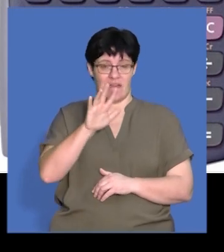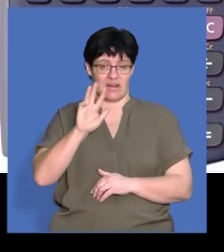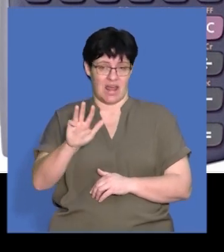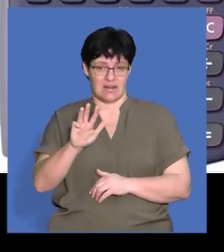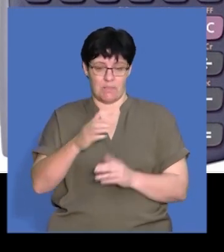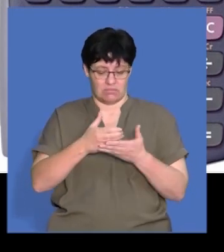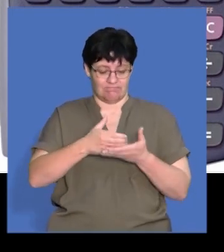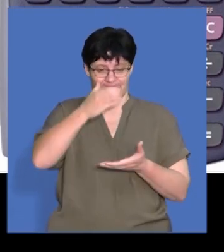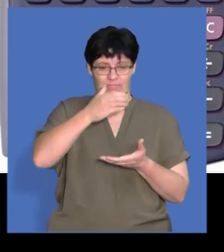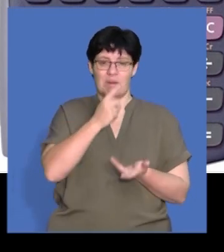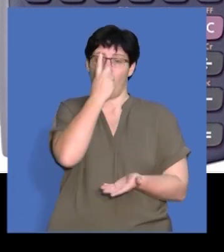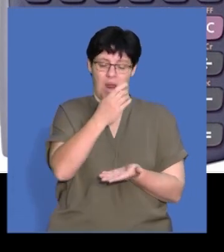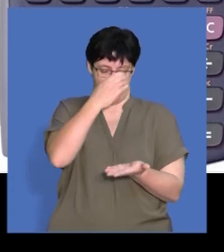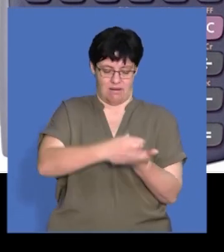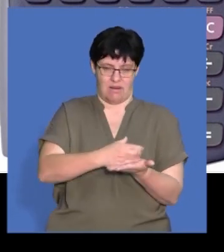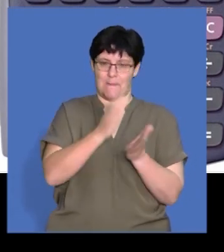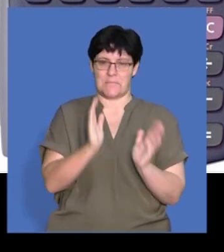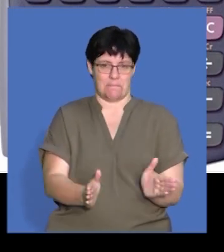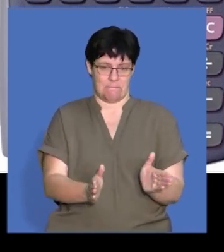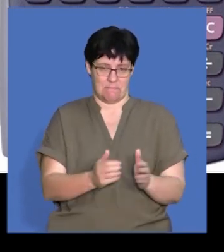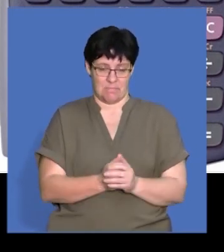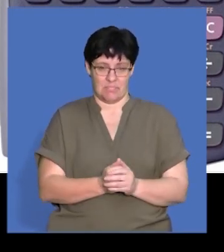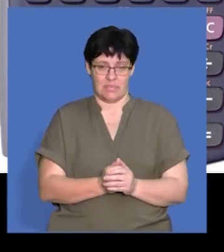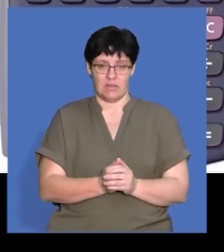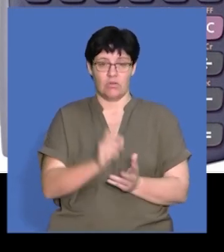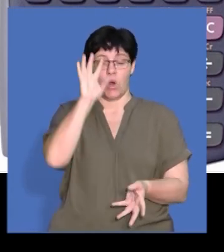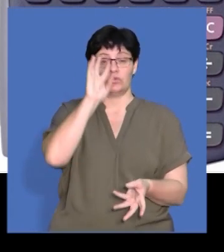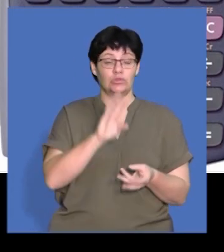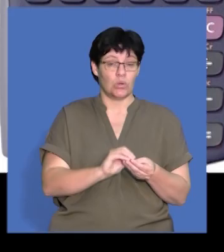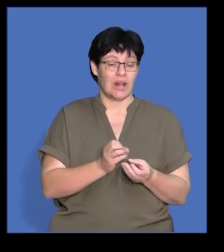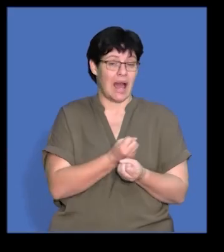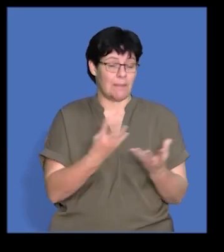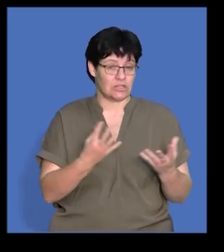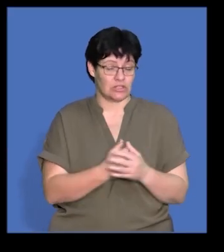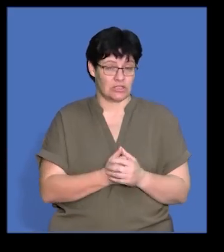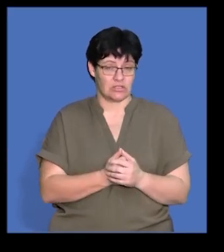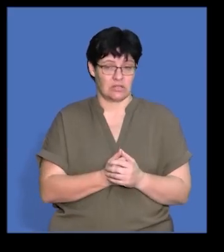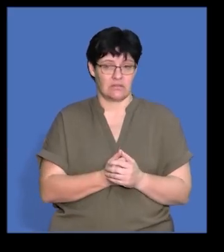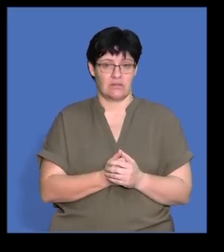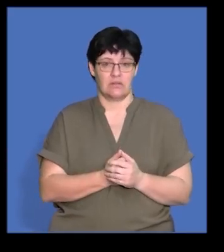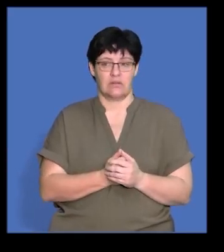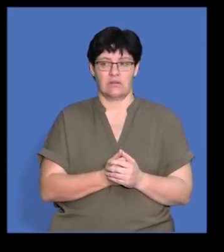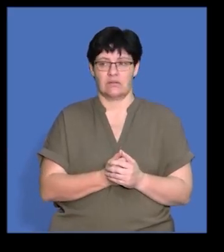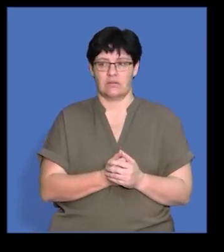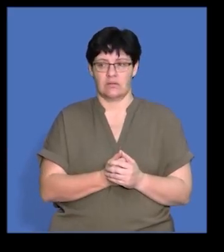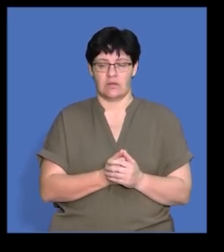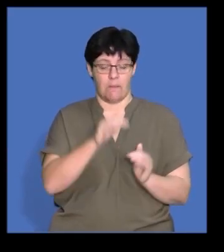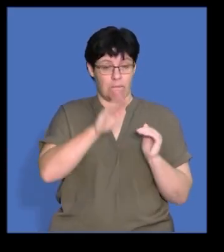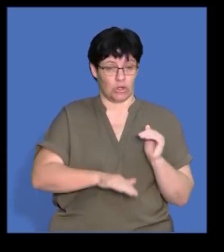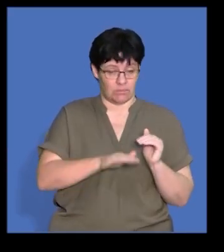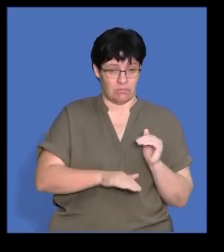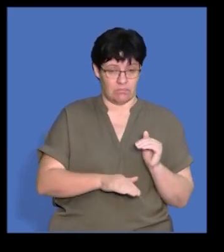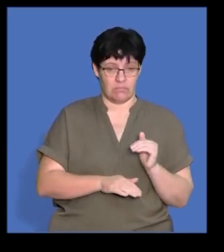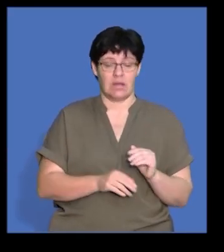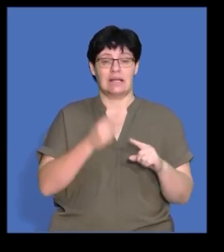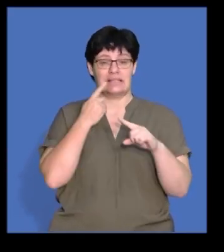1,59, so it's 1. So we're going to get 1. Now in total, what we have is, we have what's at the bottom. We're